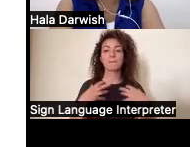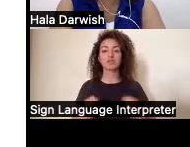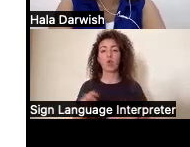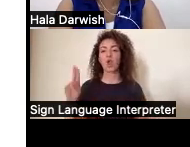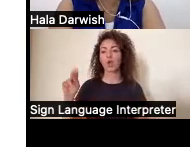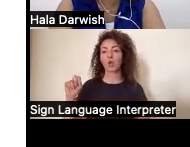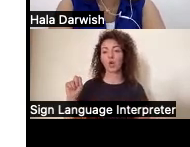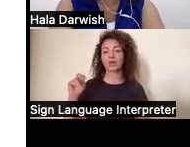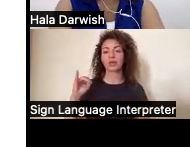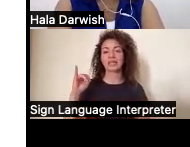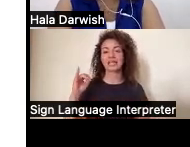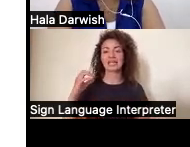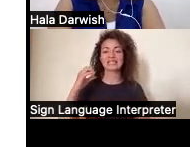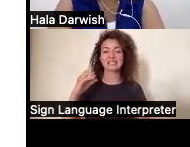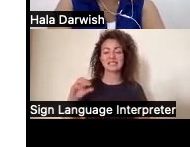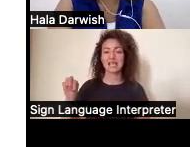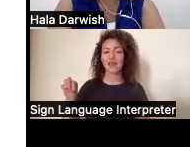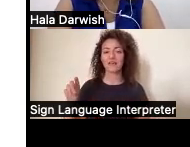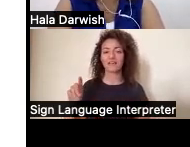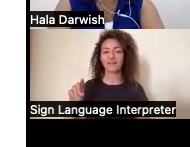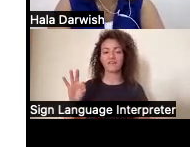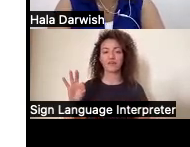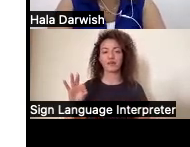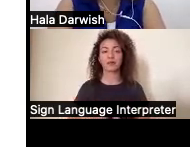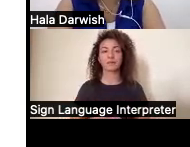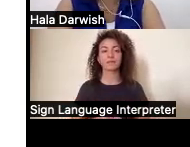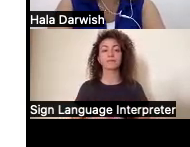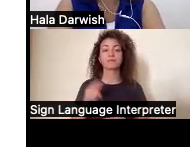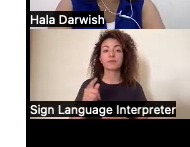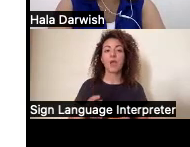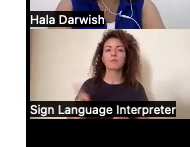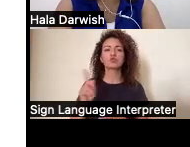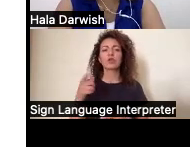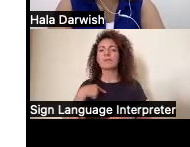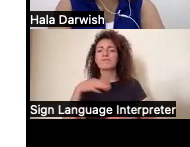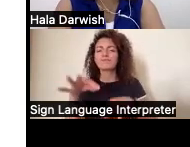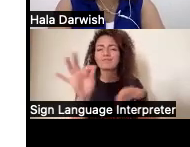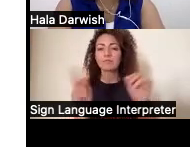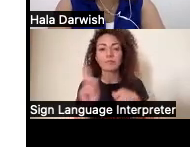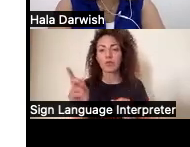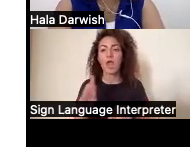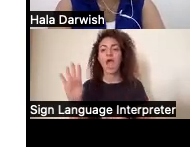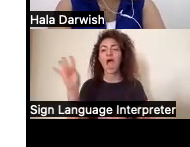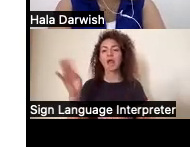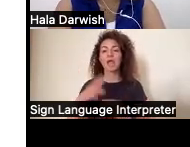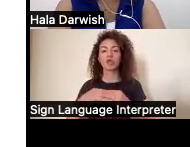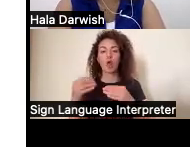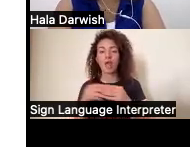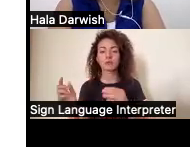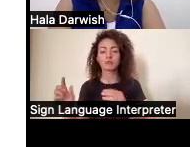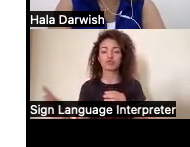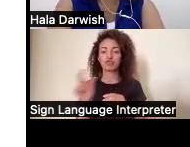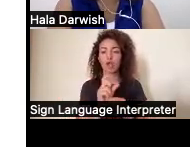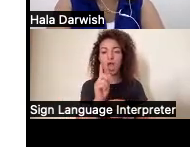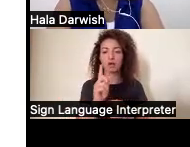financial service providers. It is regular and conditional cash of $40 per month, and